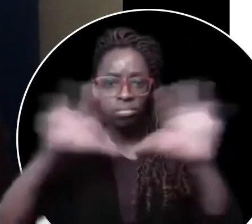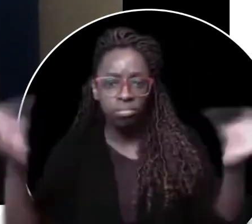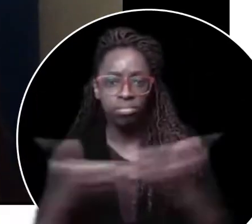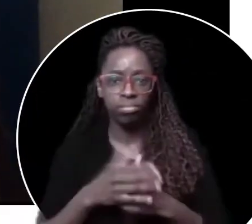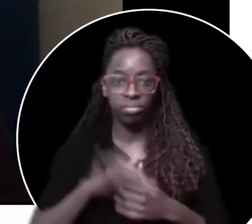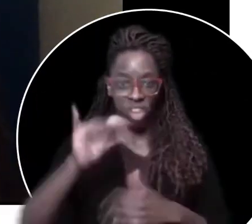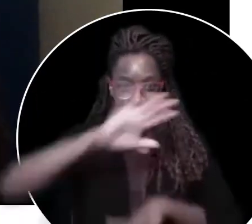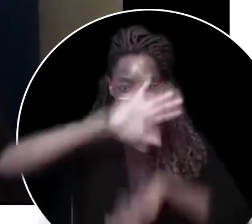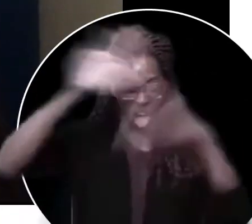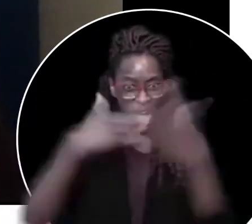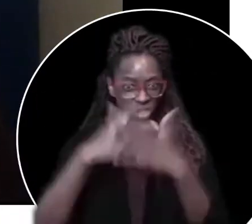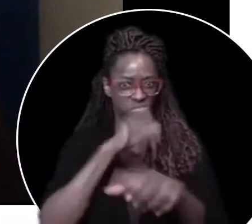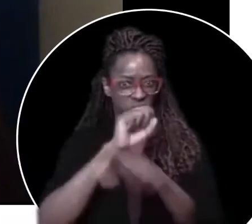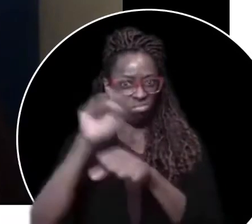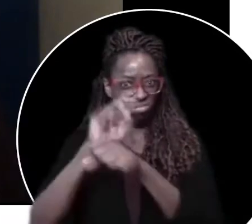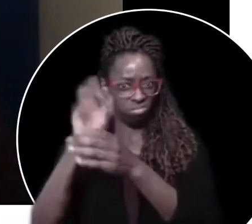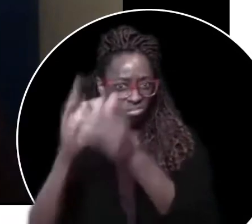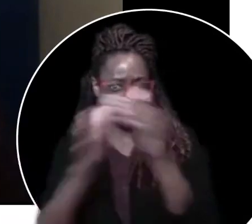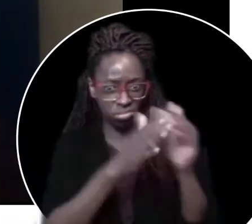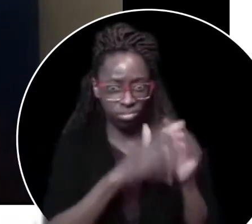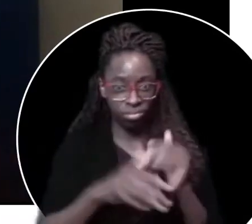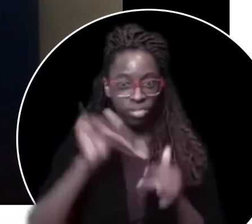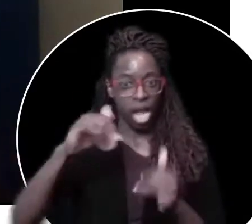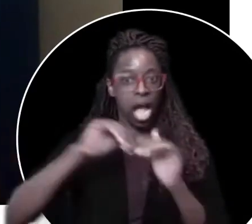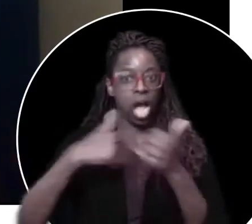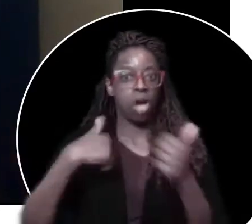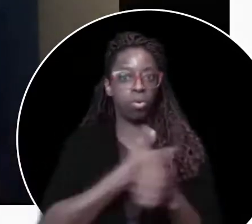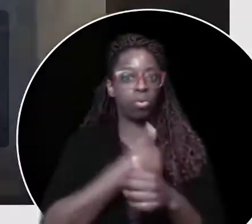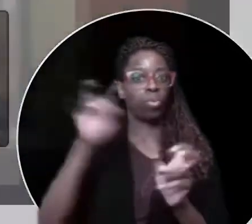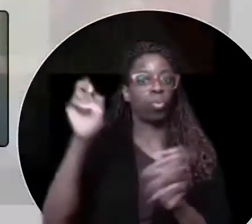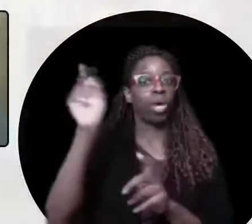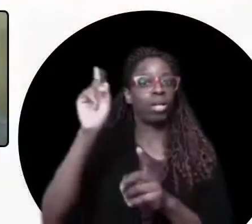here and look forward to hearing from Leti.